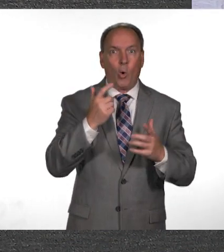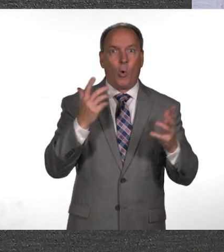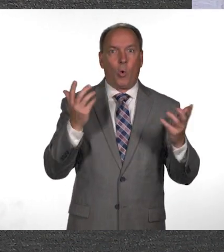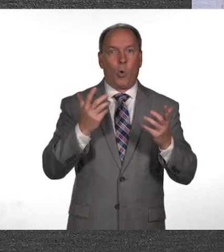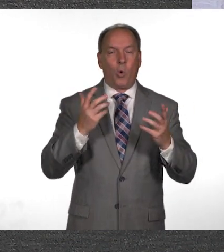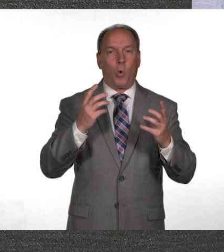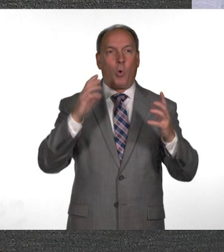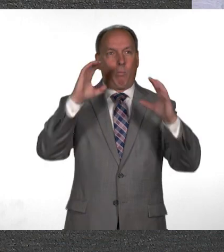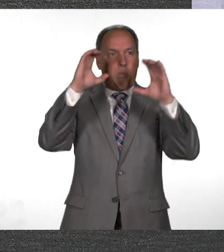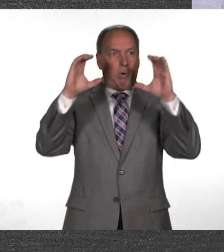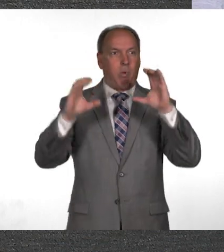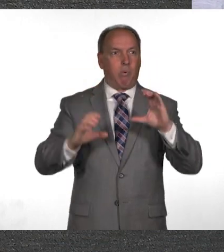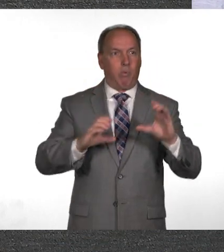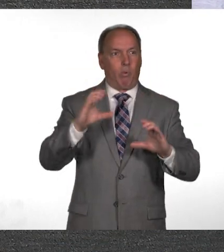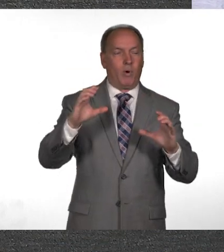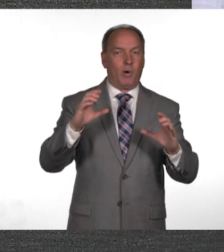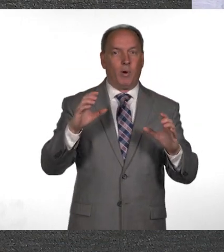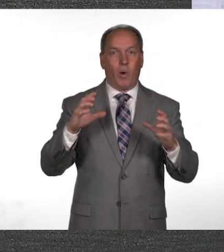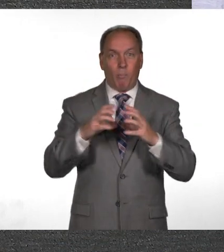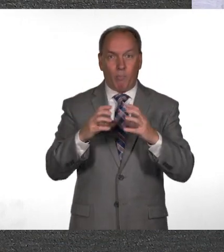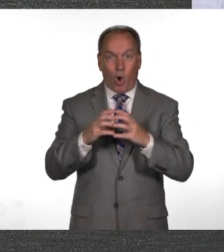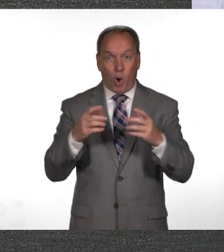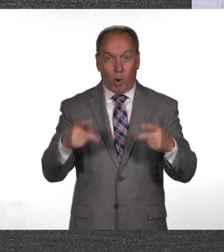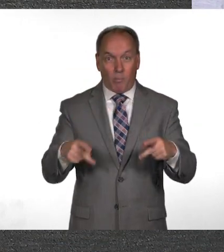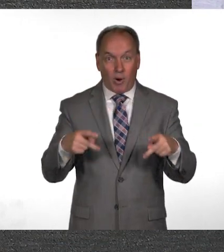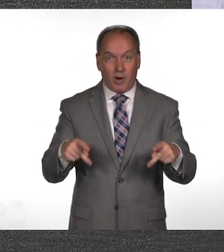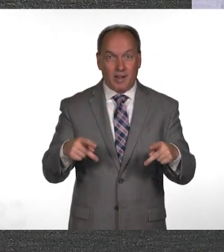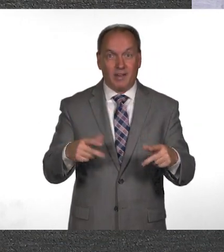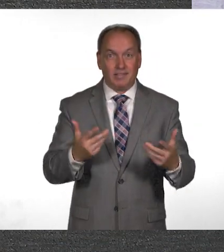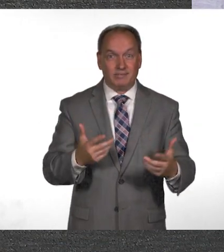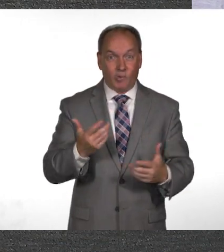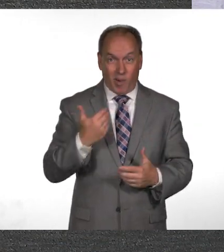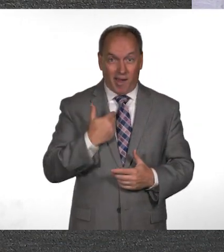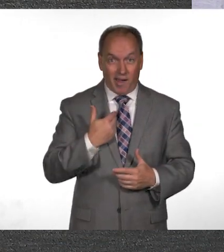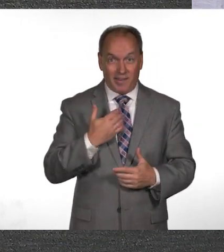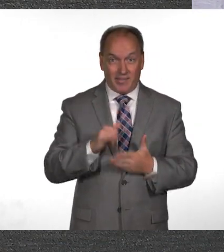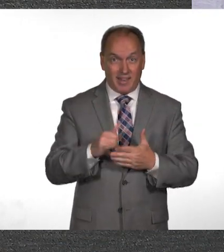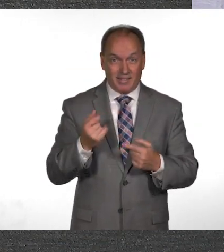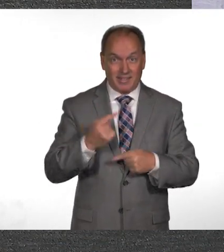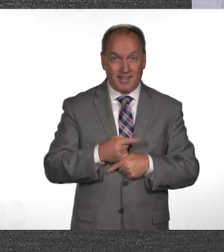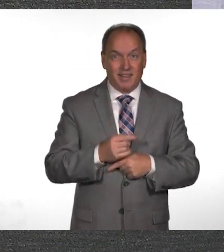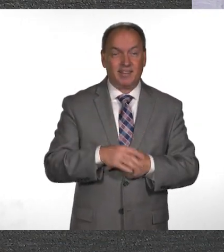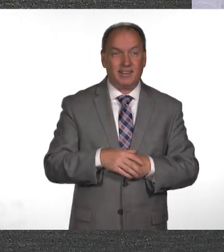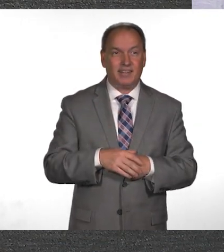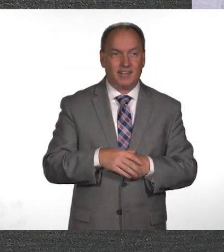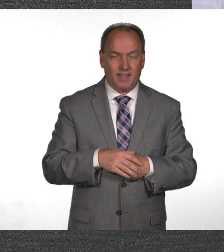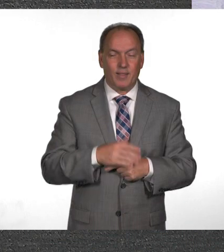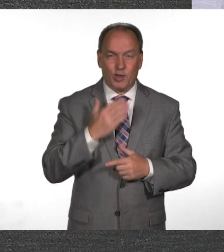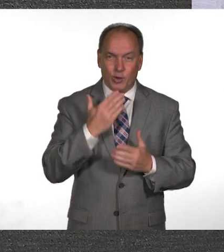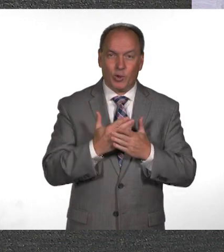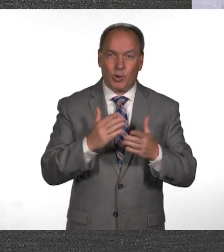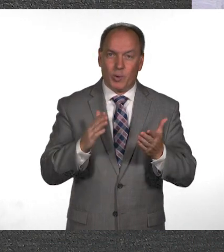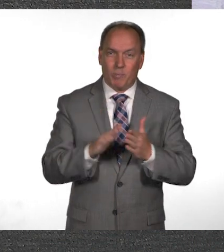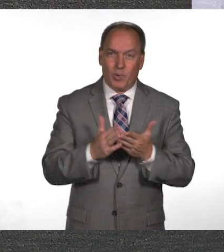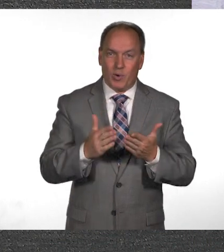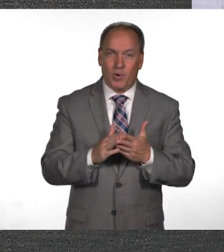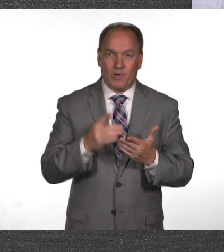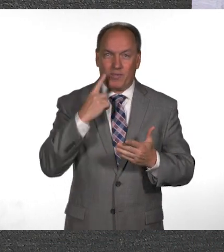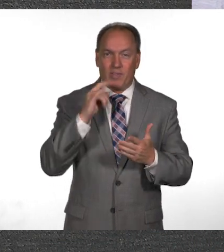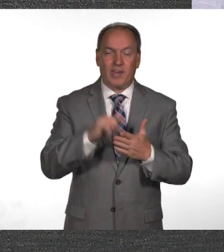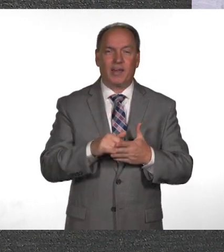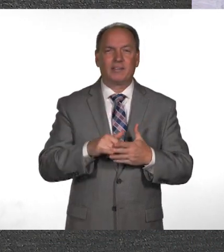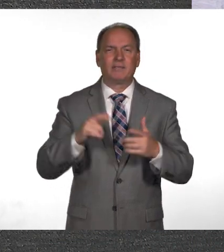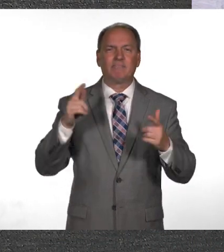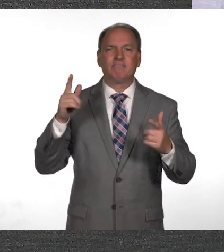Whoa, that looks like a ball party. And we're having a ball party today. So this is a good book for that. A